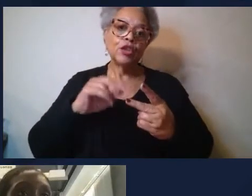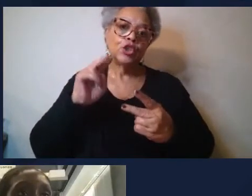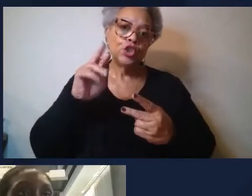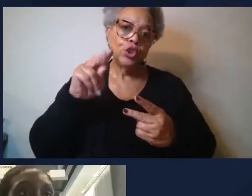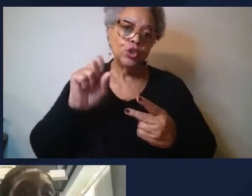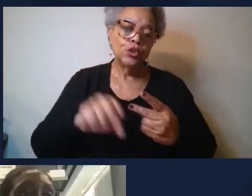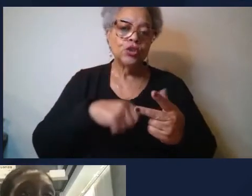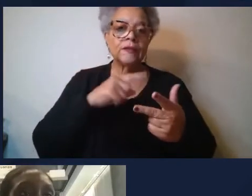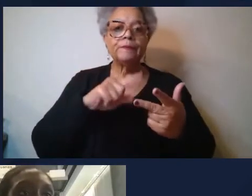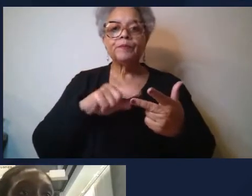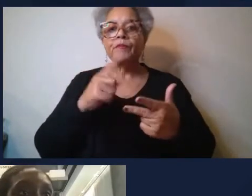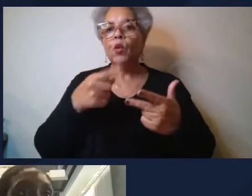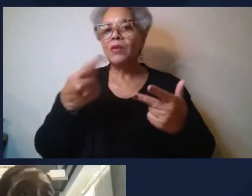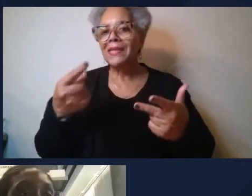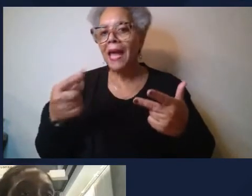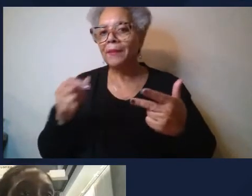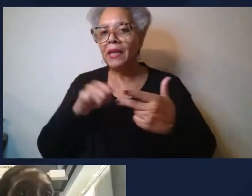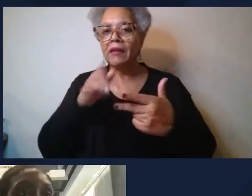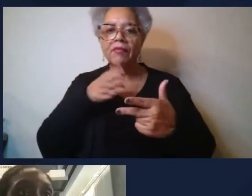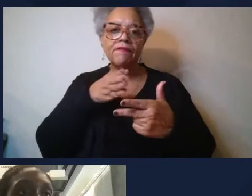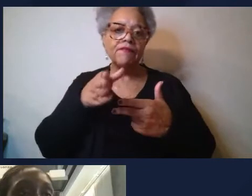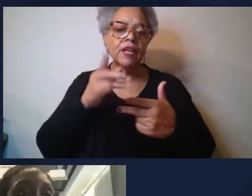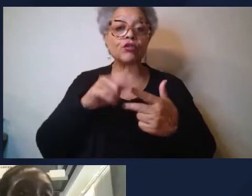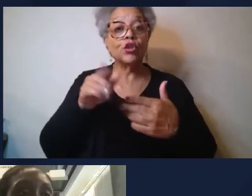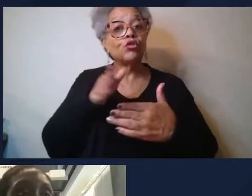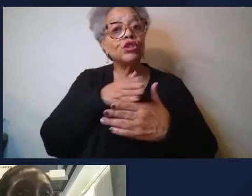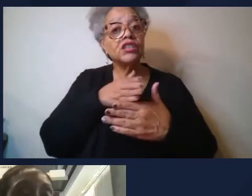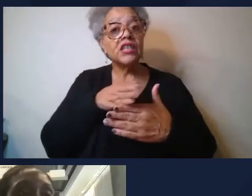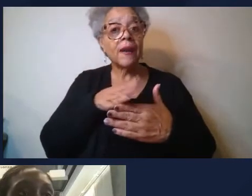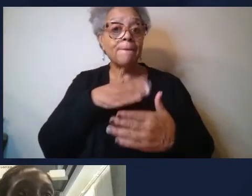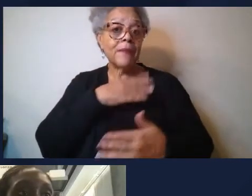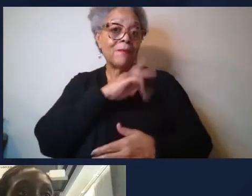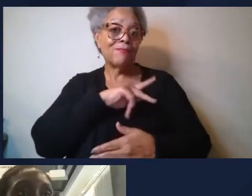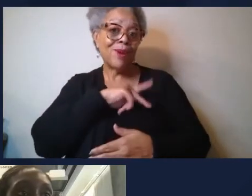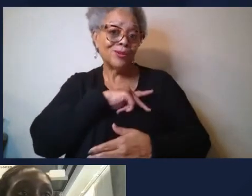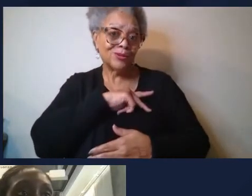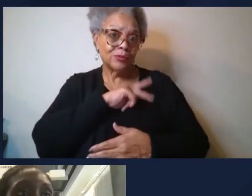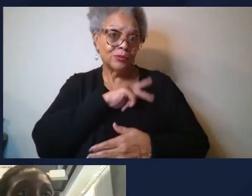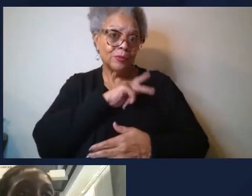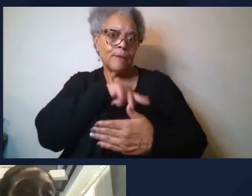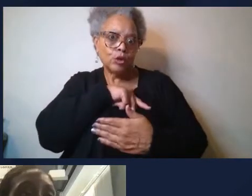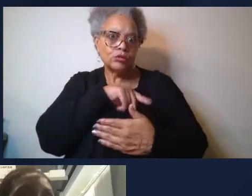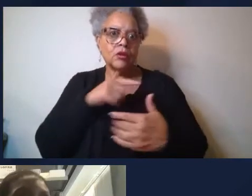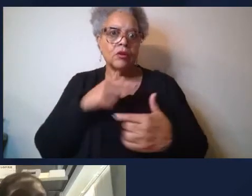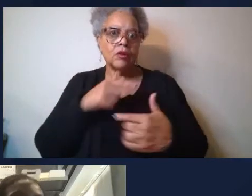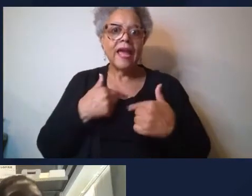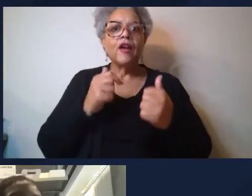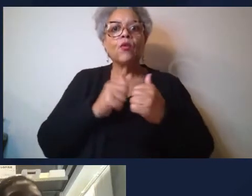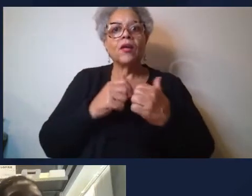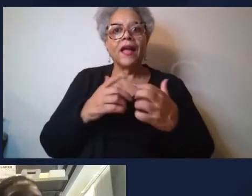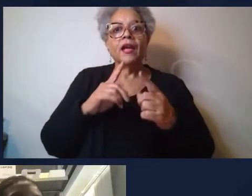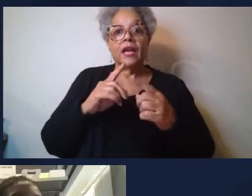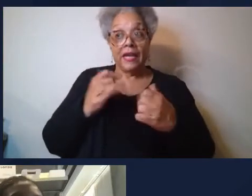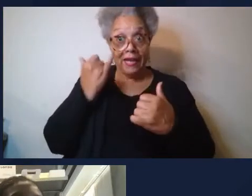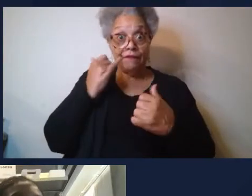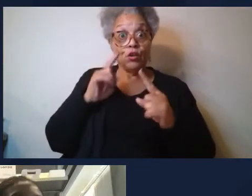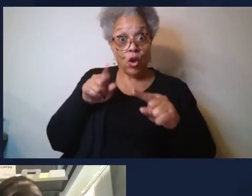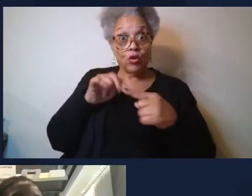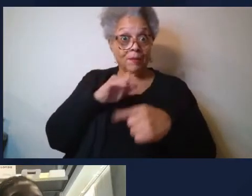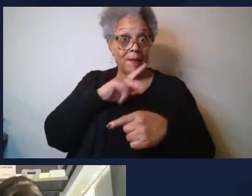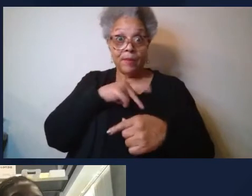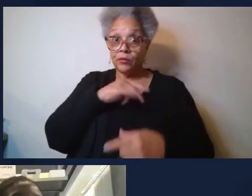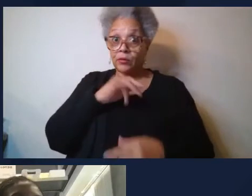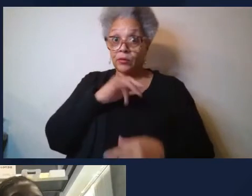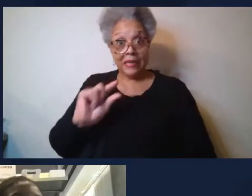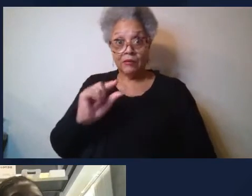talking about what may be happening in the field. So sharing my personal life, unless you go to my personal Instagram, you may not see a lot